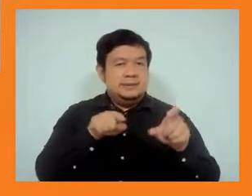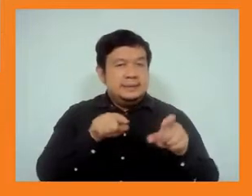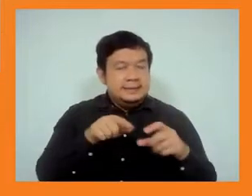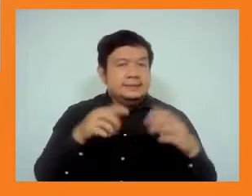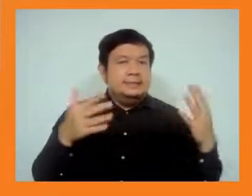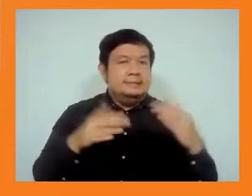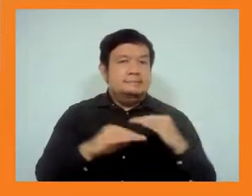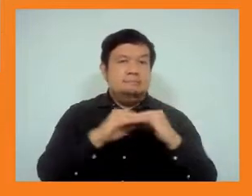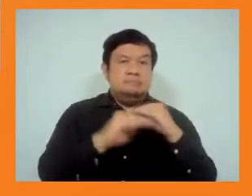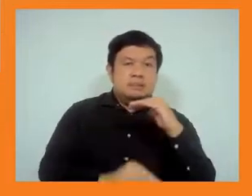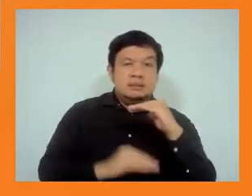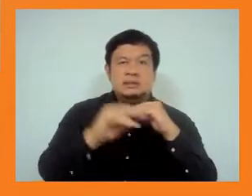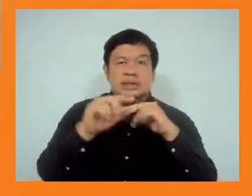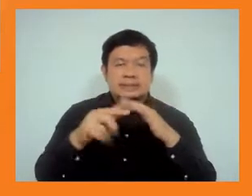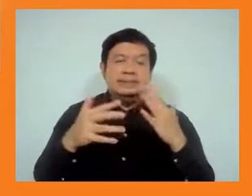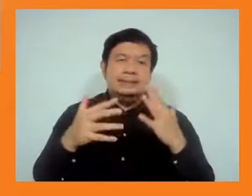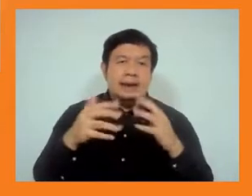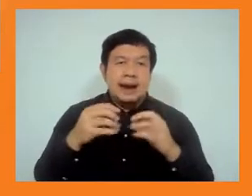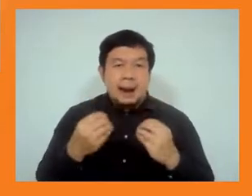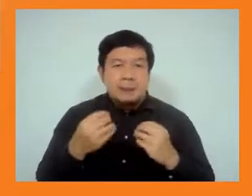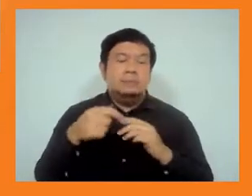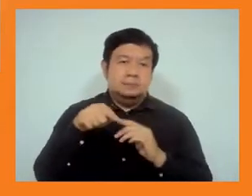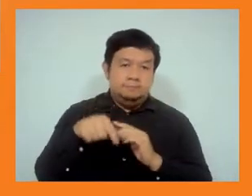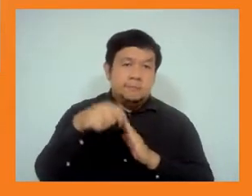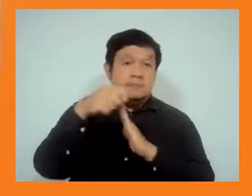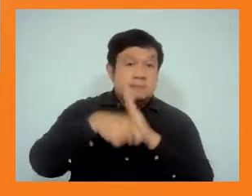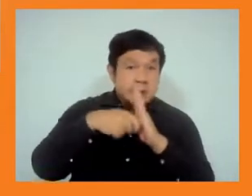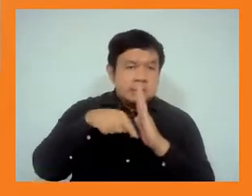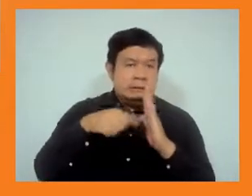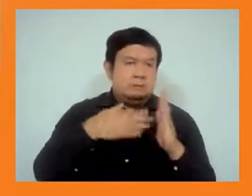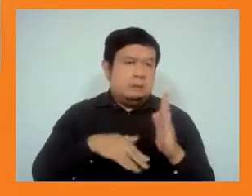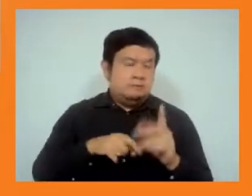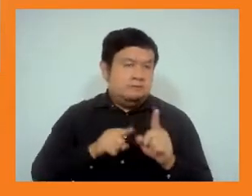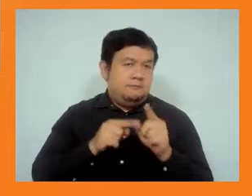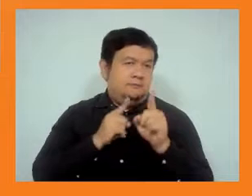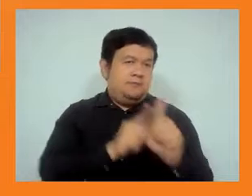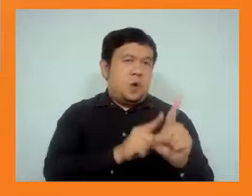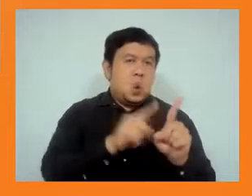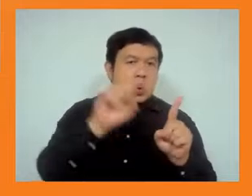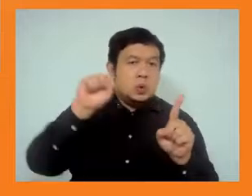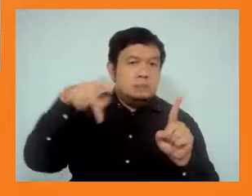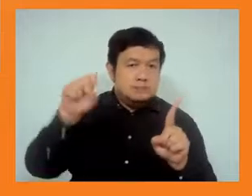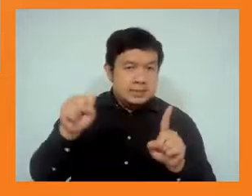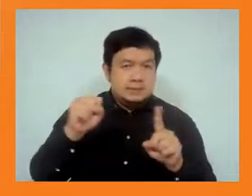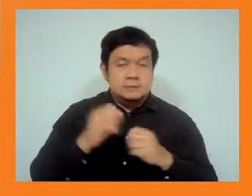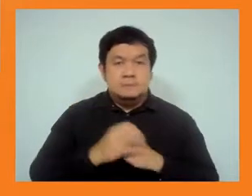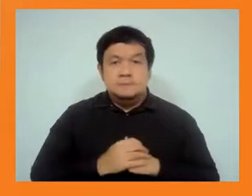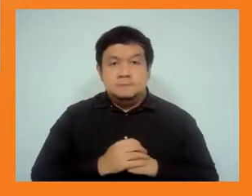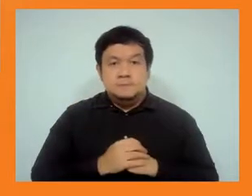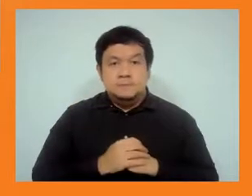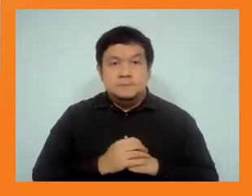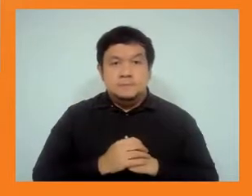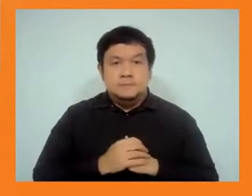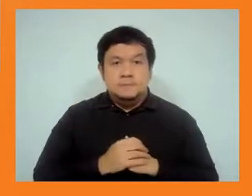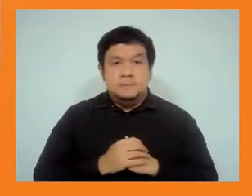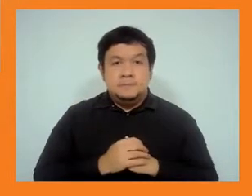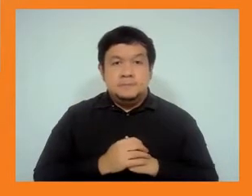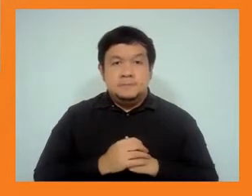Yes, the slogan, don't no harm to the environment and the working people and their communities. These are